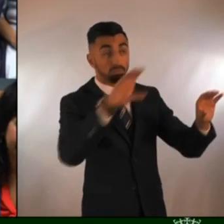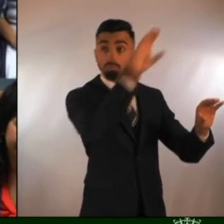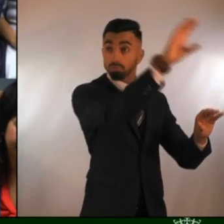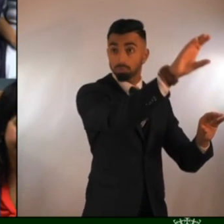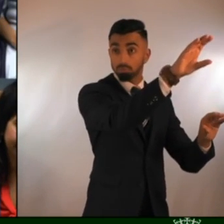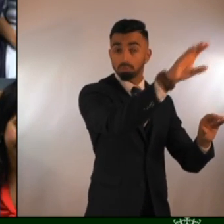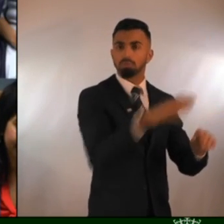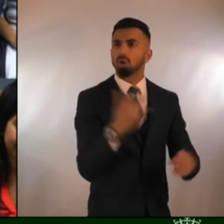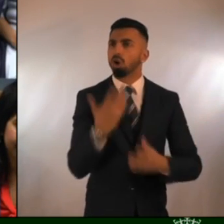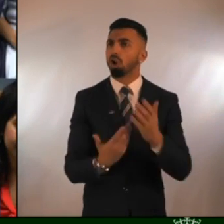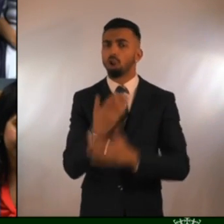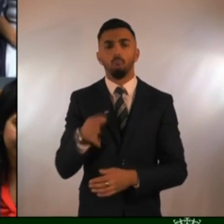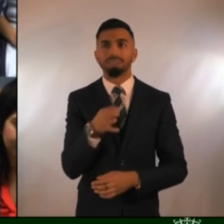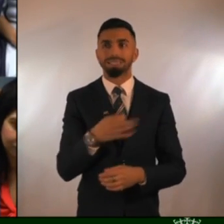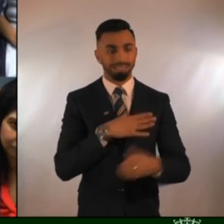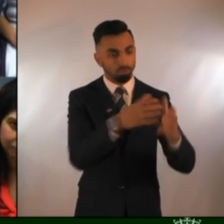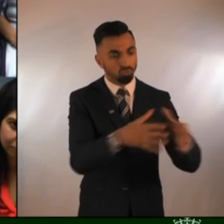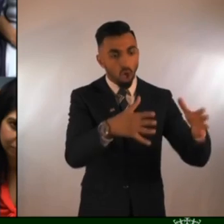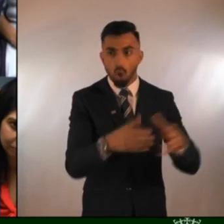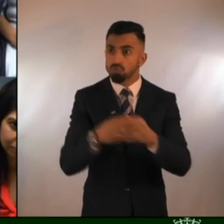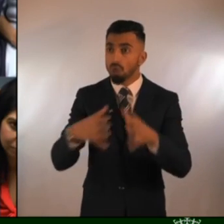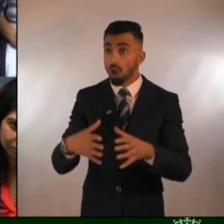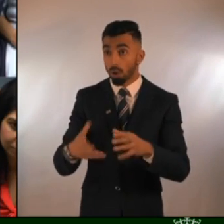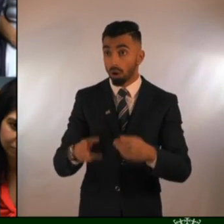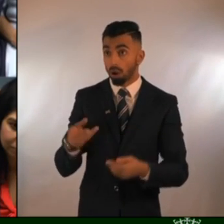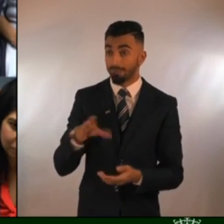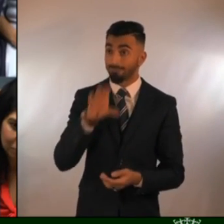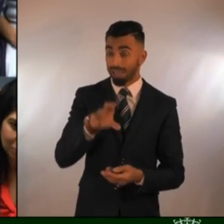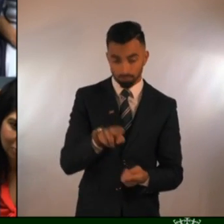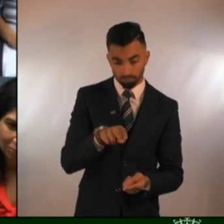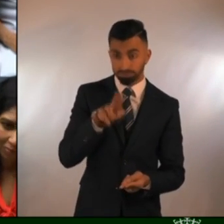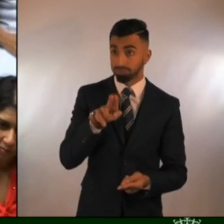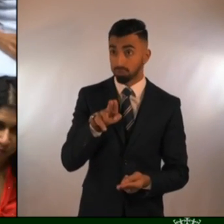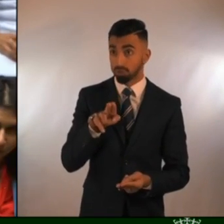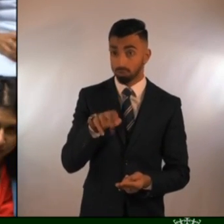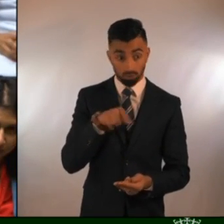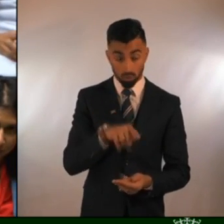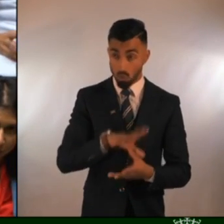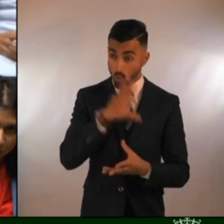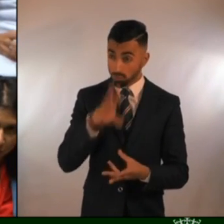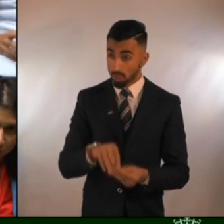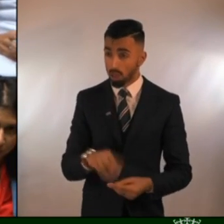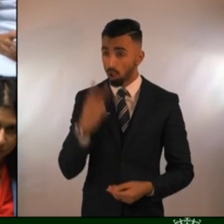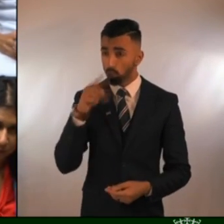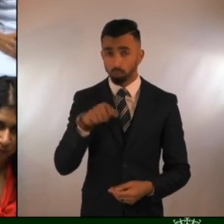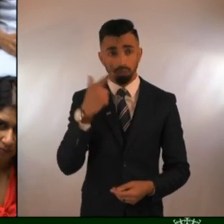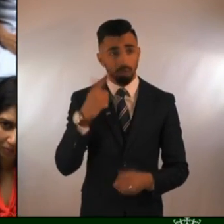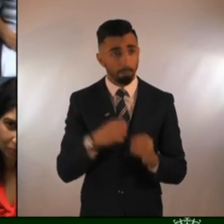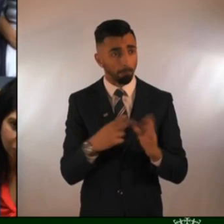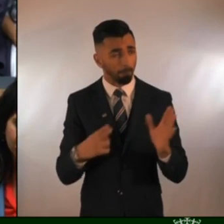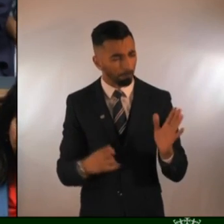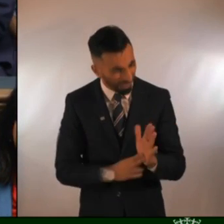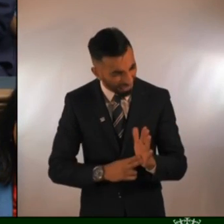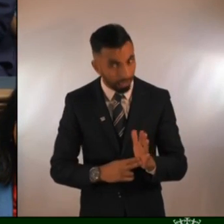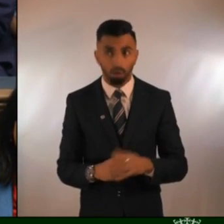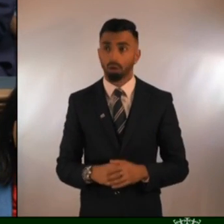funding for new city and growth deals, taking our investment in these deals to more than £2.7 billion. We've agreed today a